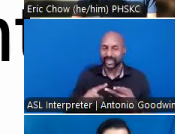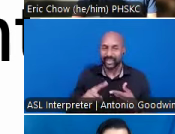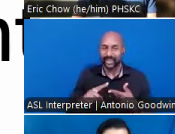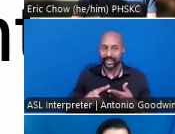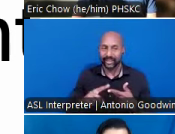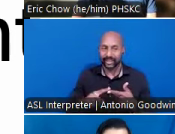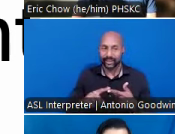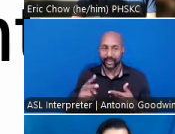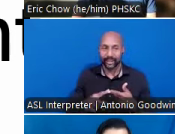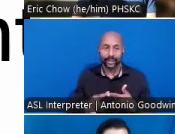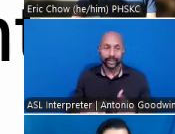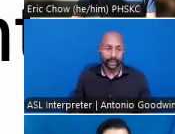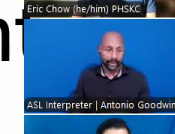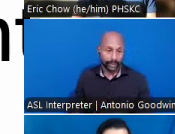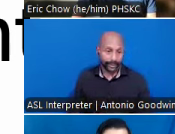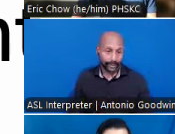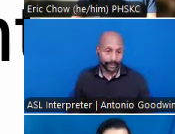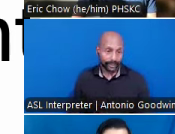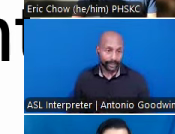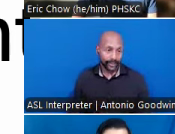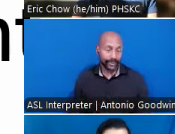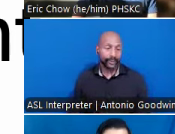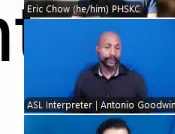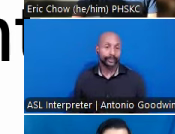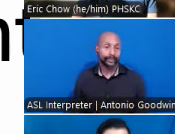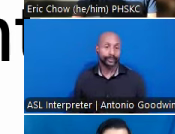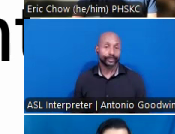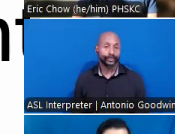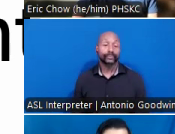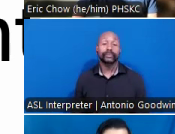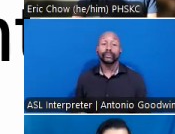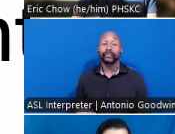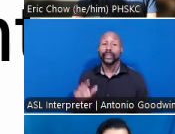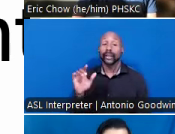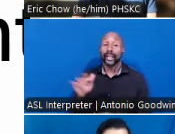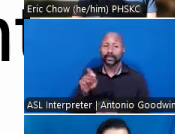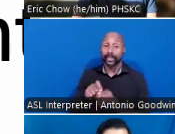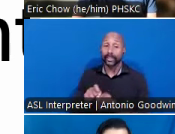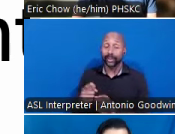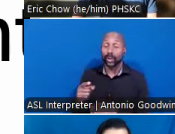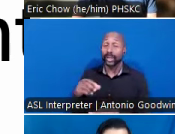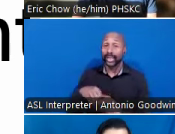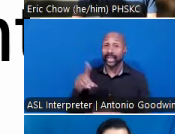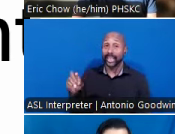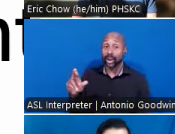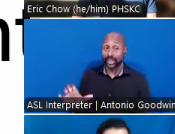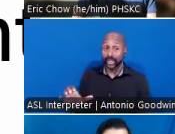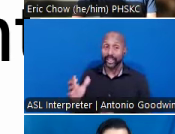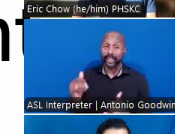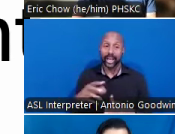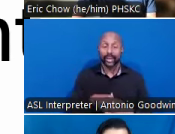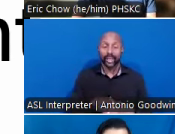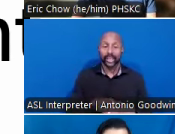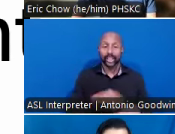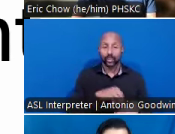now has been detected now in Sweden and Thailand. Fortunately, this new type of Mpox, which